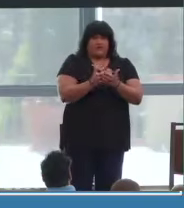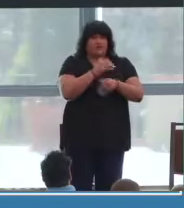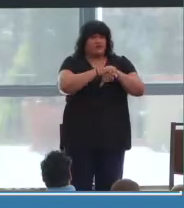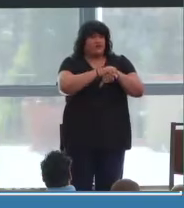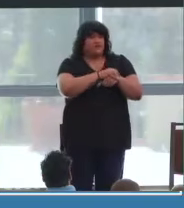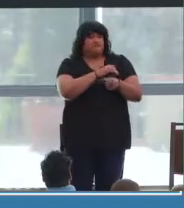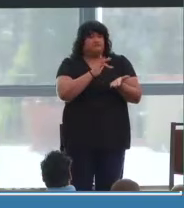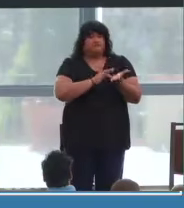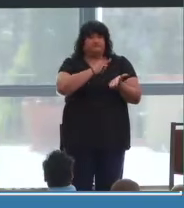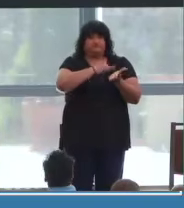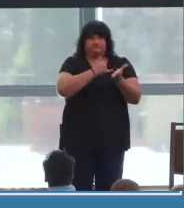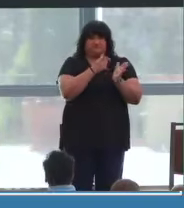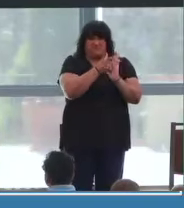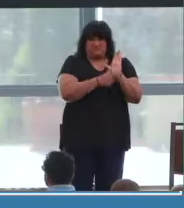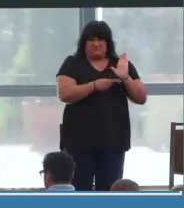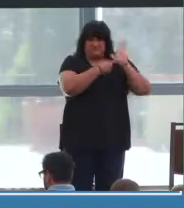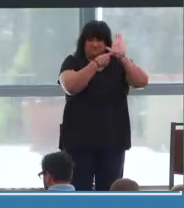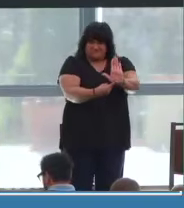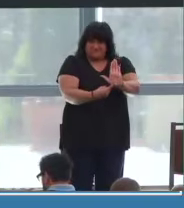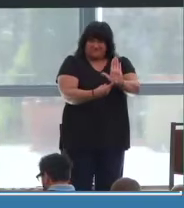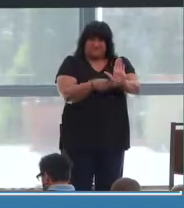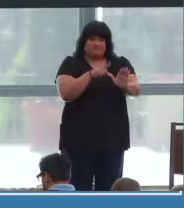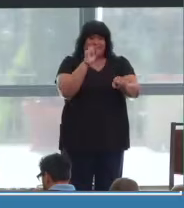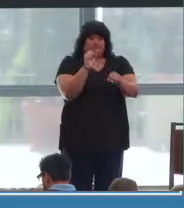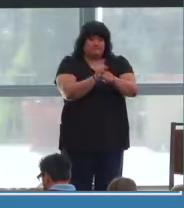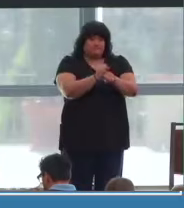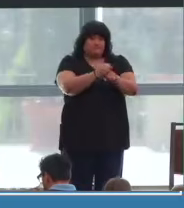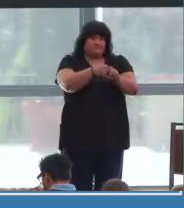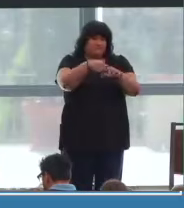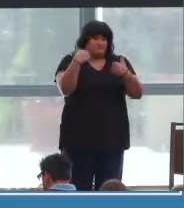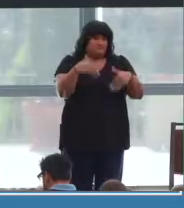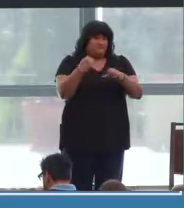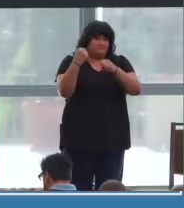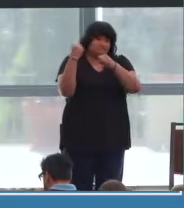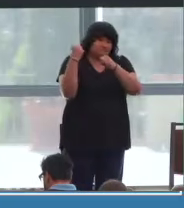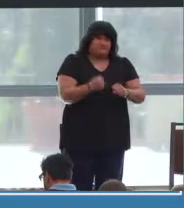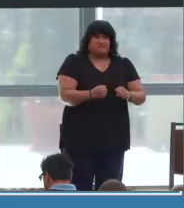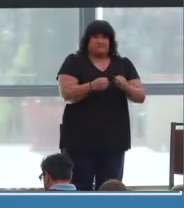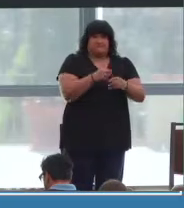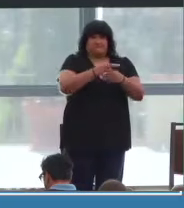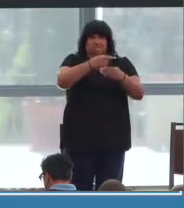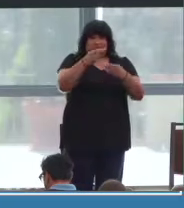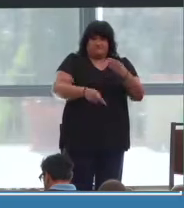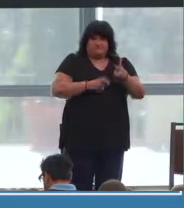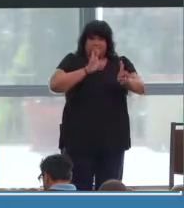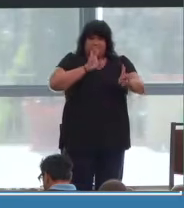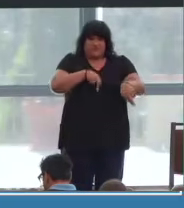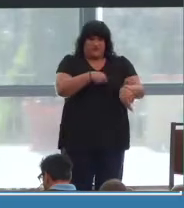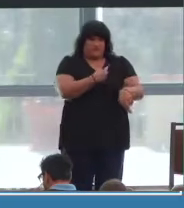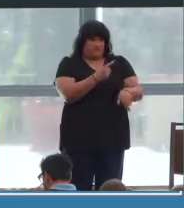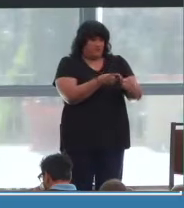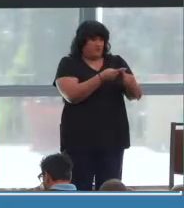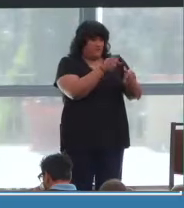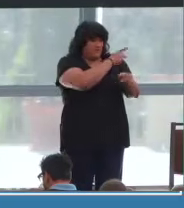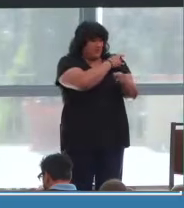ago, where they were able to show dramatic, and I mean really dramatic, response in the first patient that was studied. It